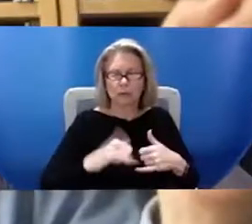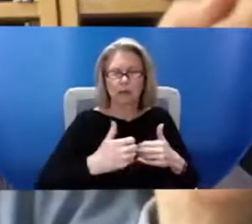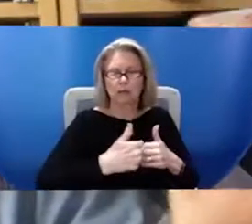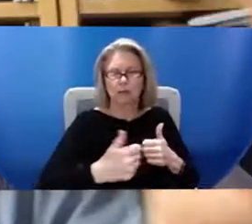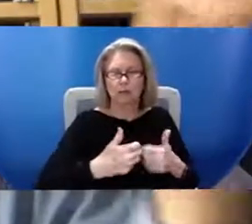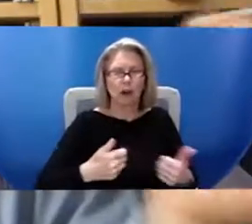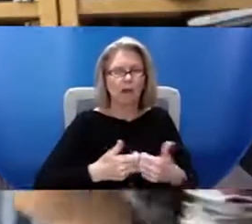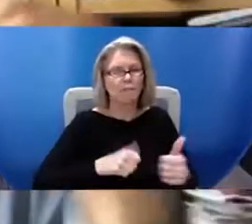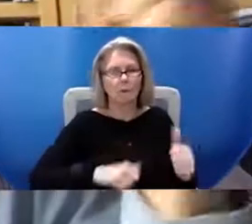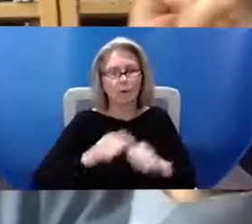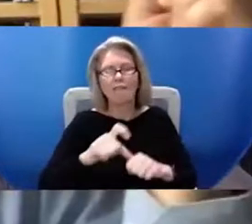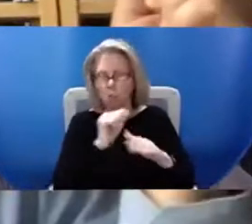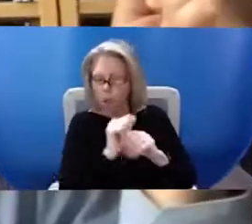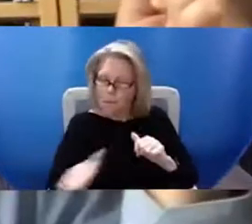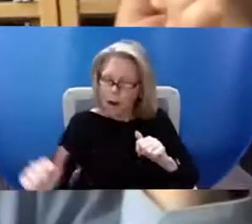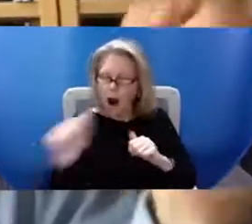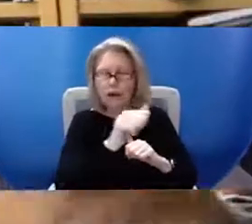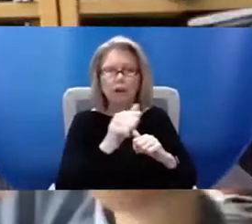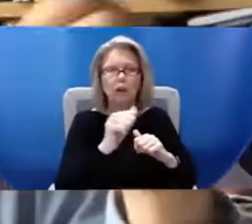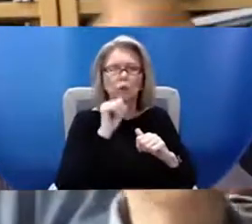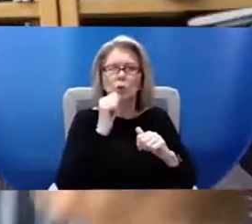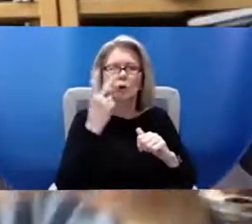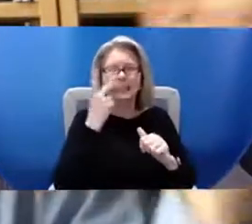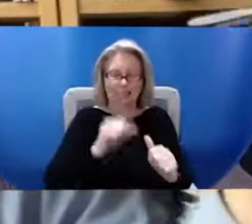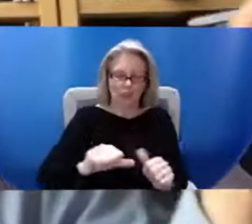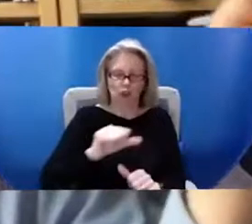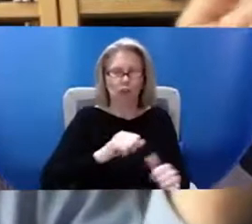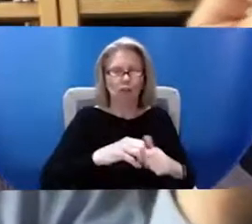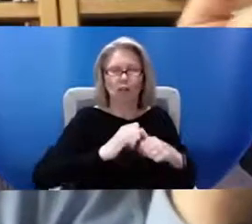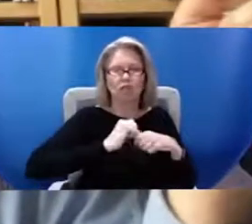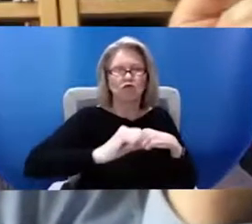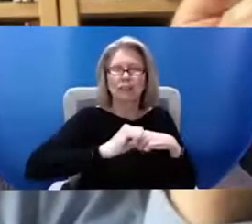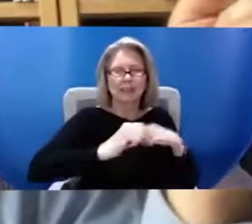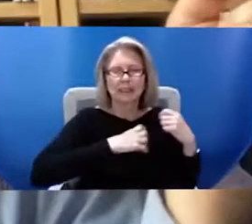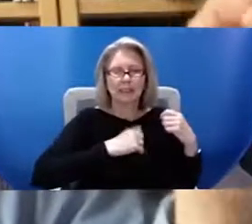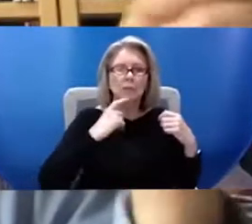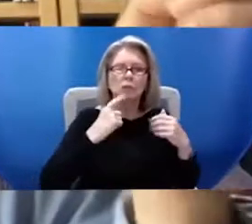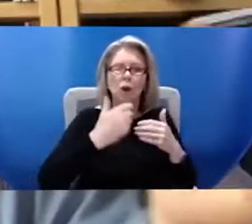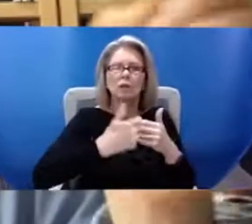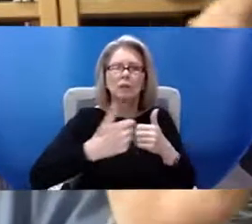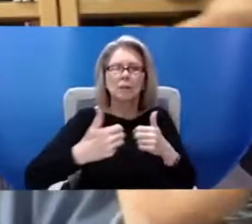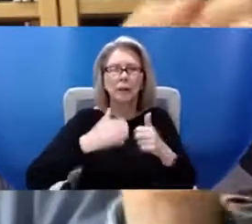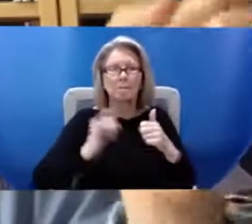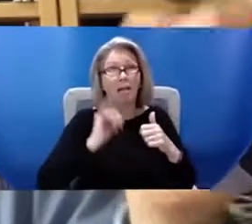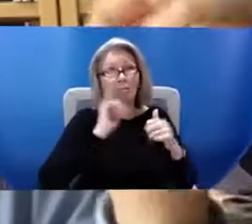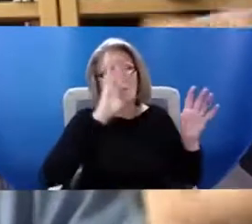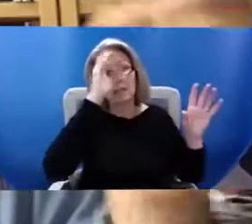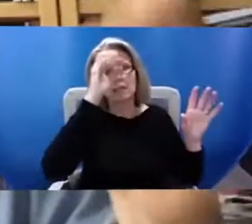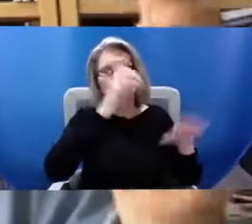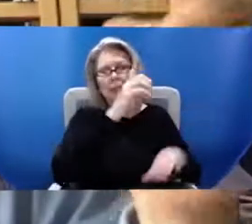fragmented, keeps you separated from each other. You don't see each other in the resistance because you are separated through